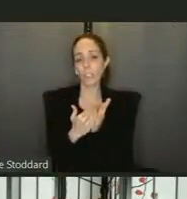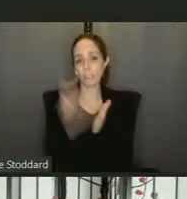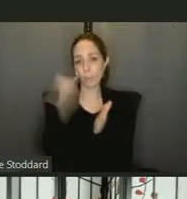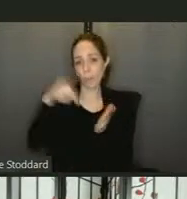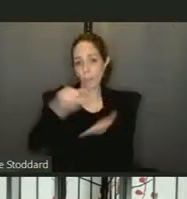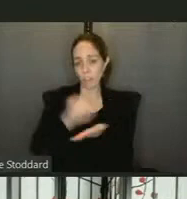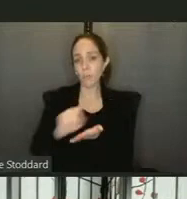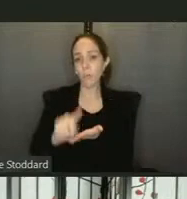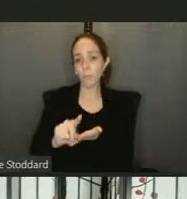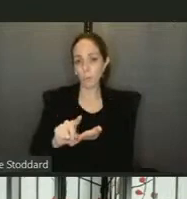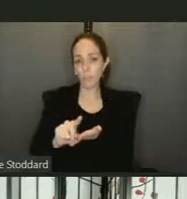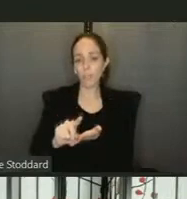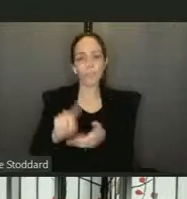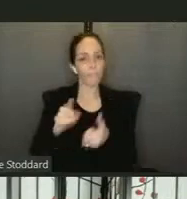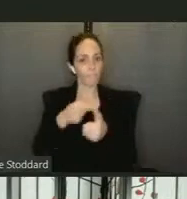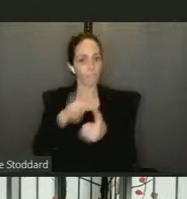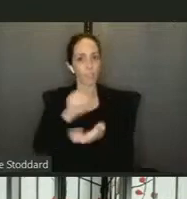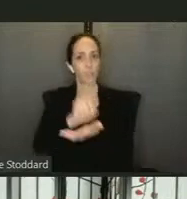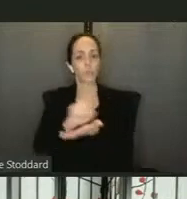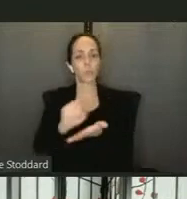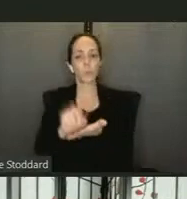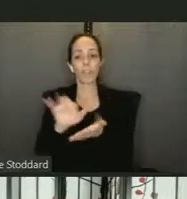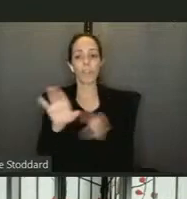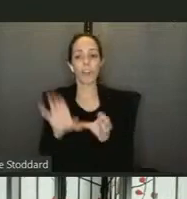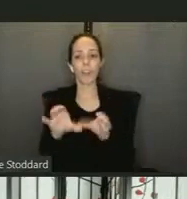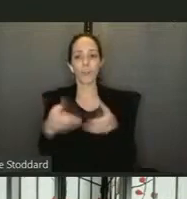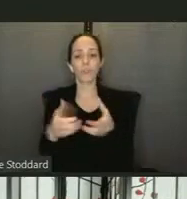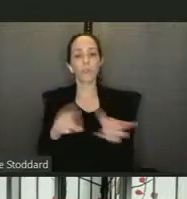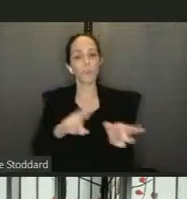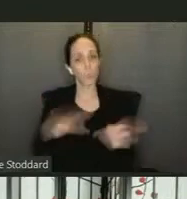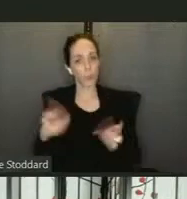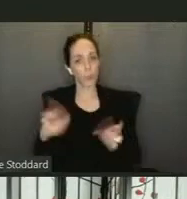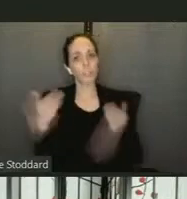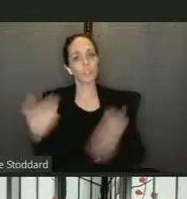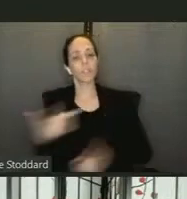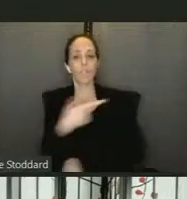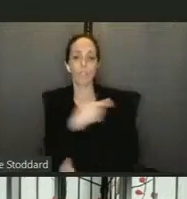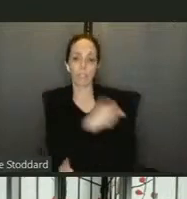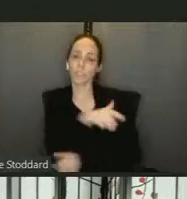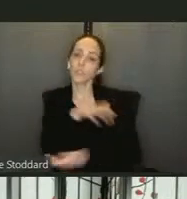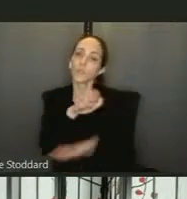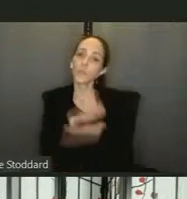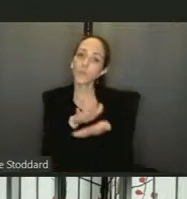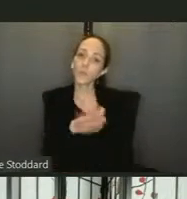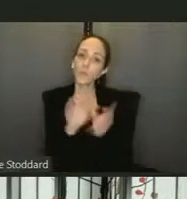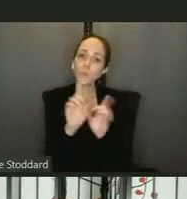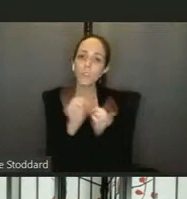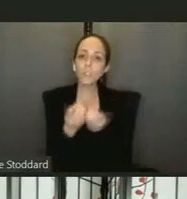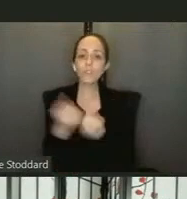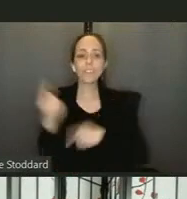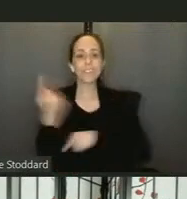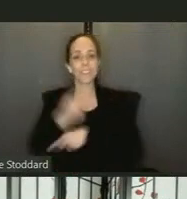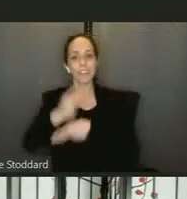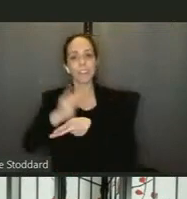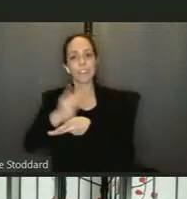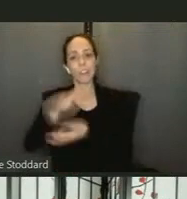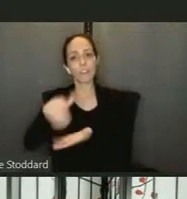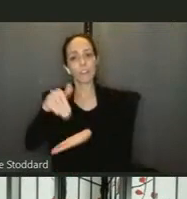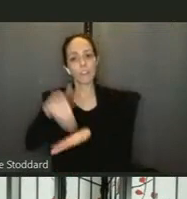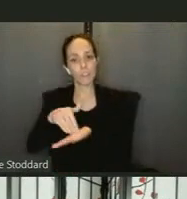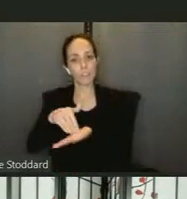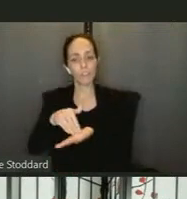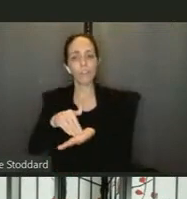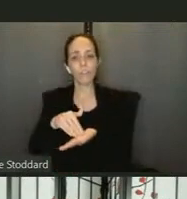this is the first week that group has been rolling out through school districts, childcare centers, and we have very